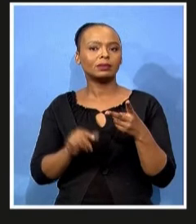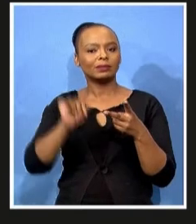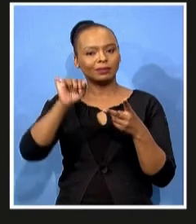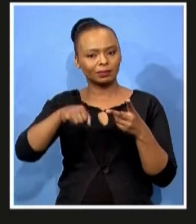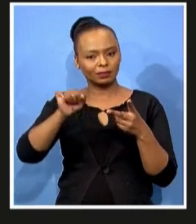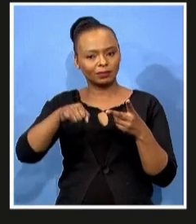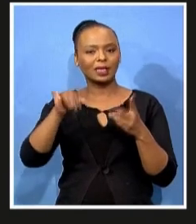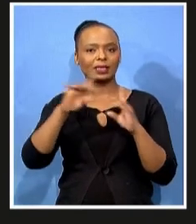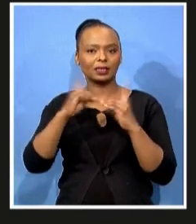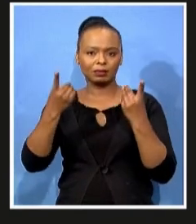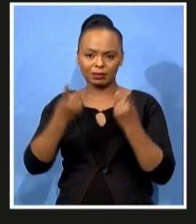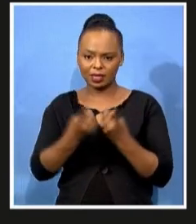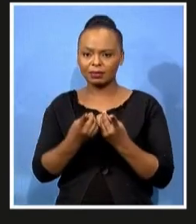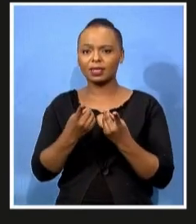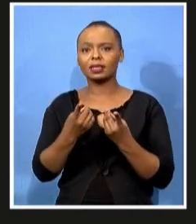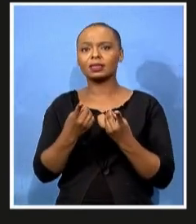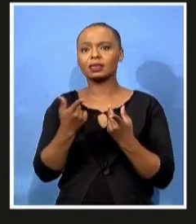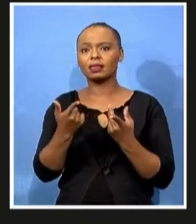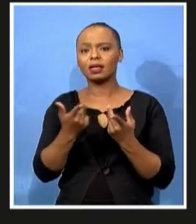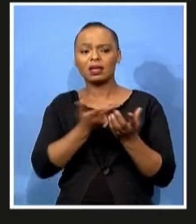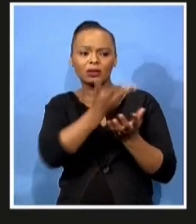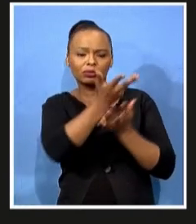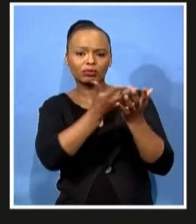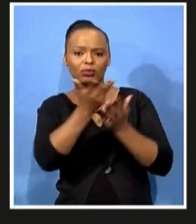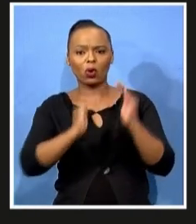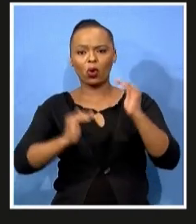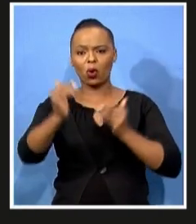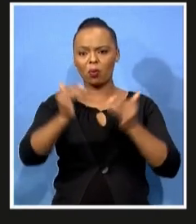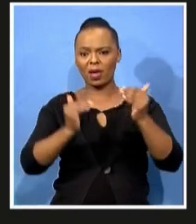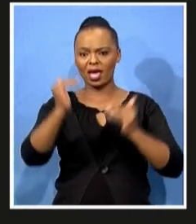factors with regard to,